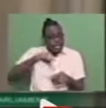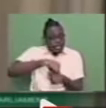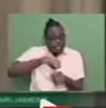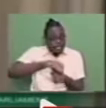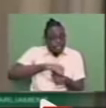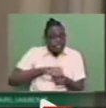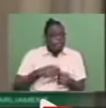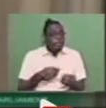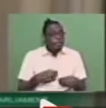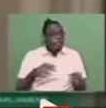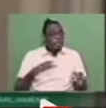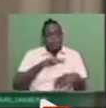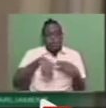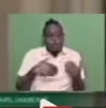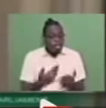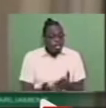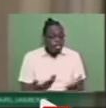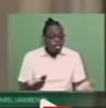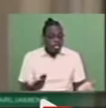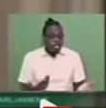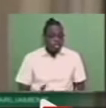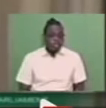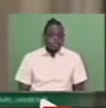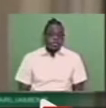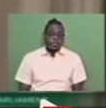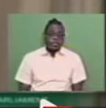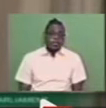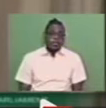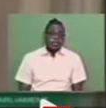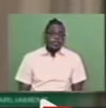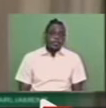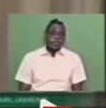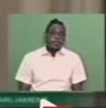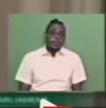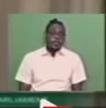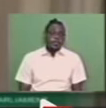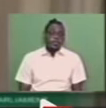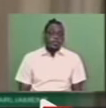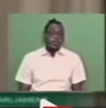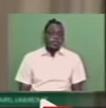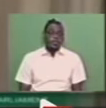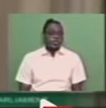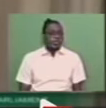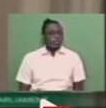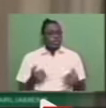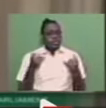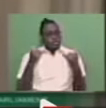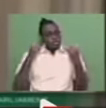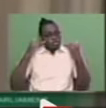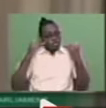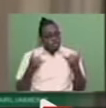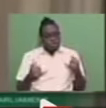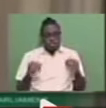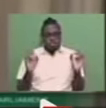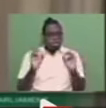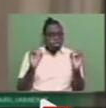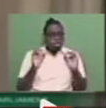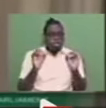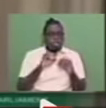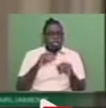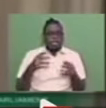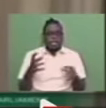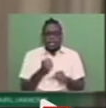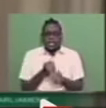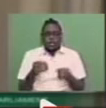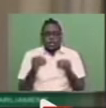closes again, national petroleum doors are shut permanently, like Carney and Petrotrin, and all the employees would